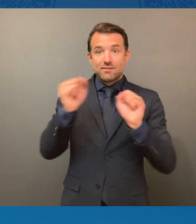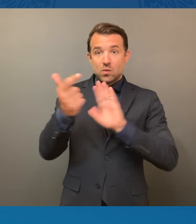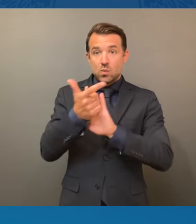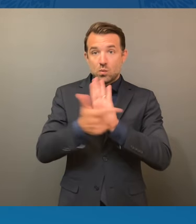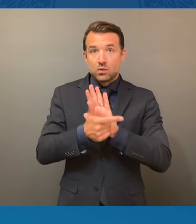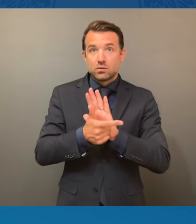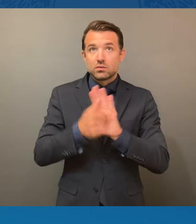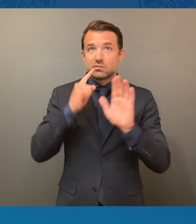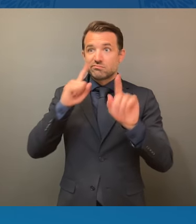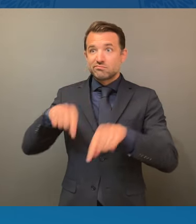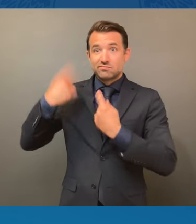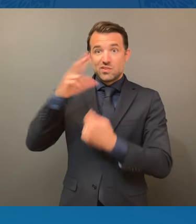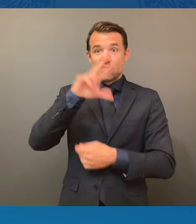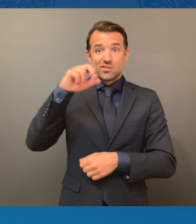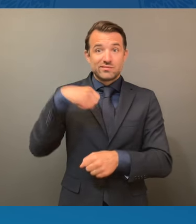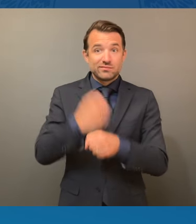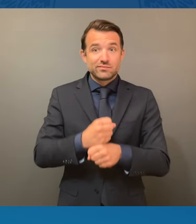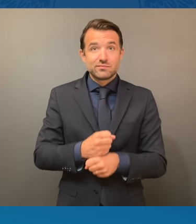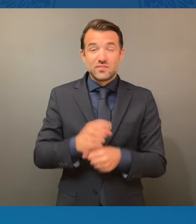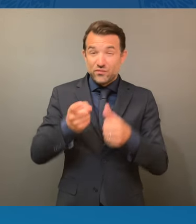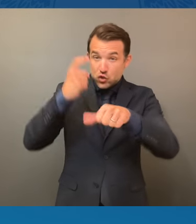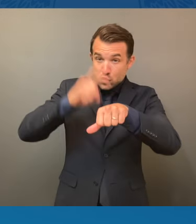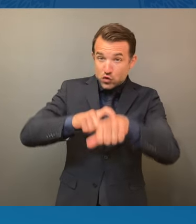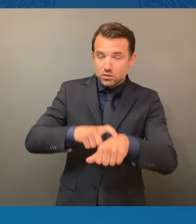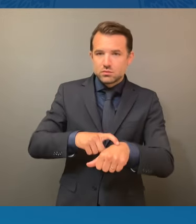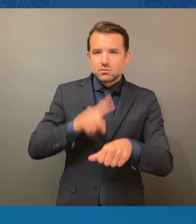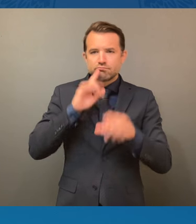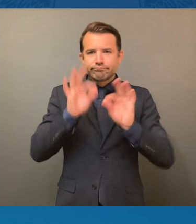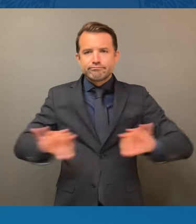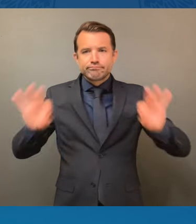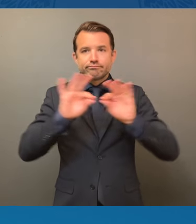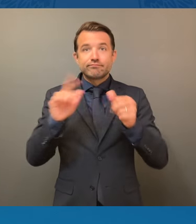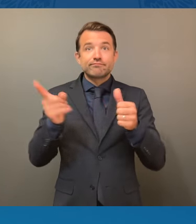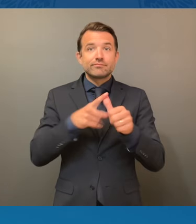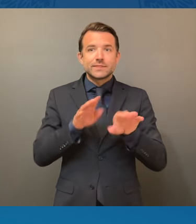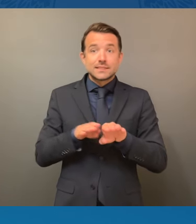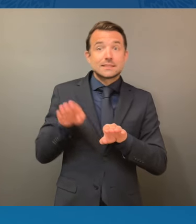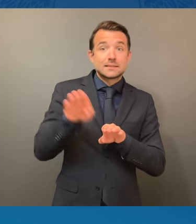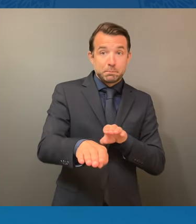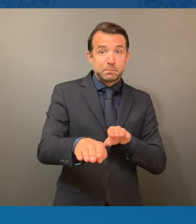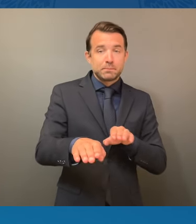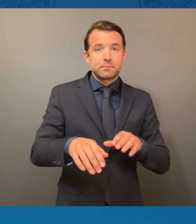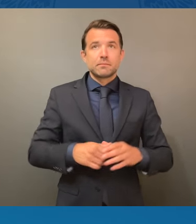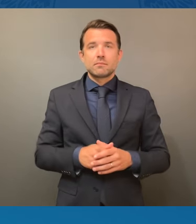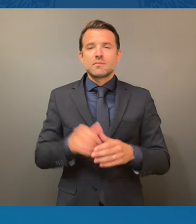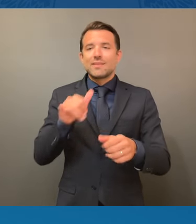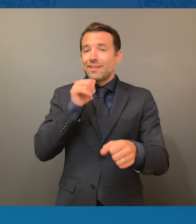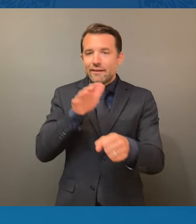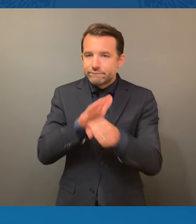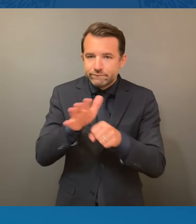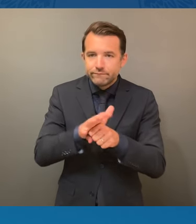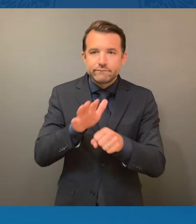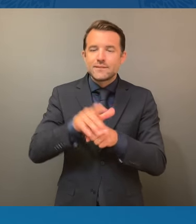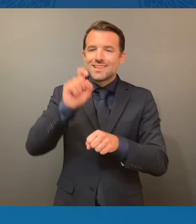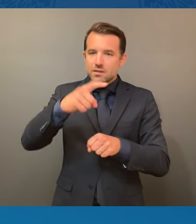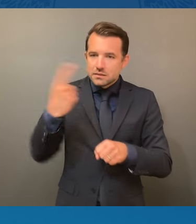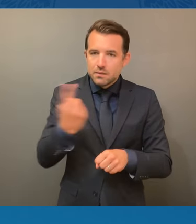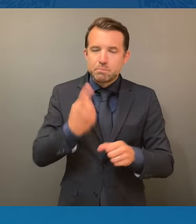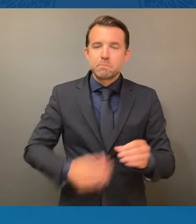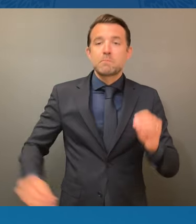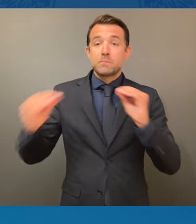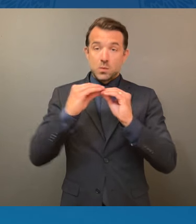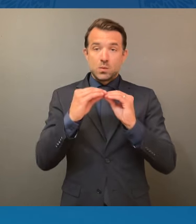and necessary step. But we need to do more. We must repeal the liability shield